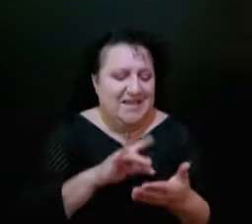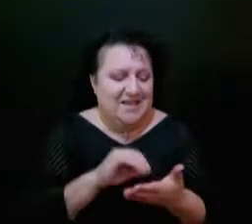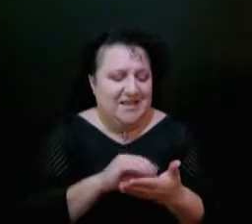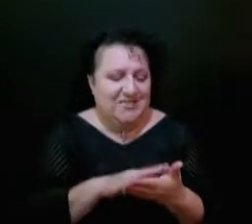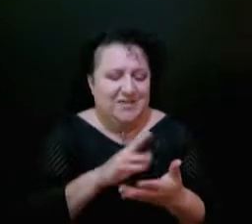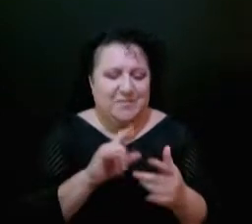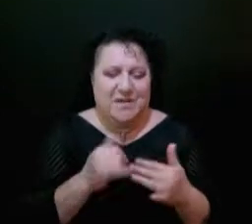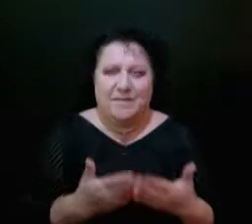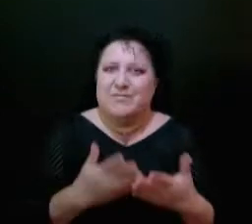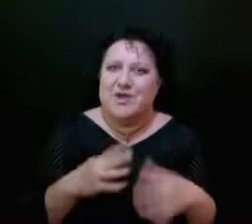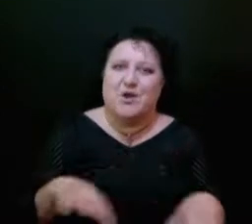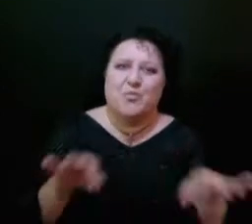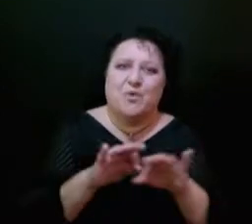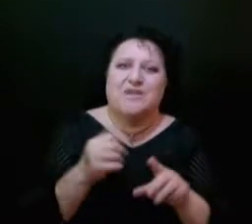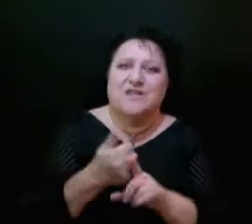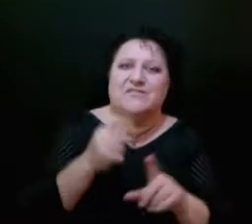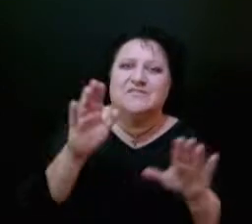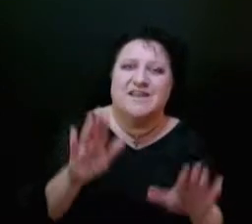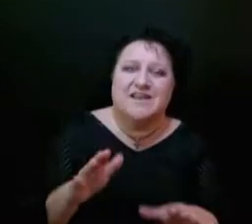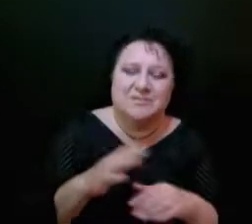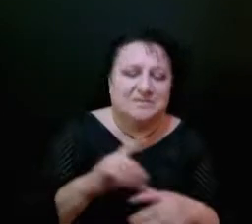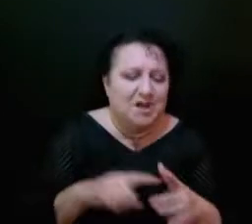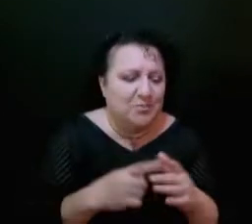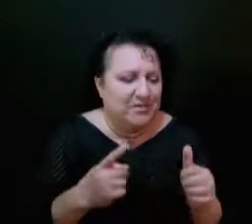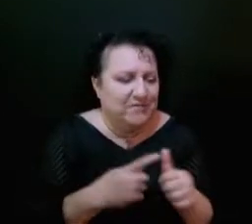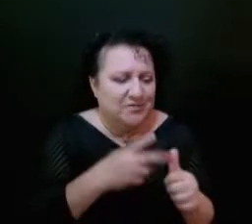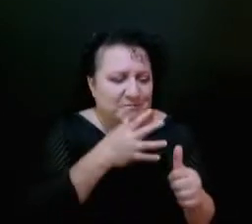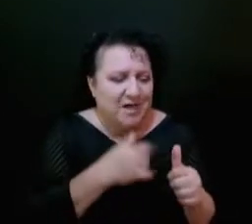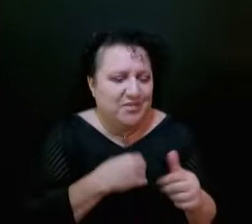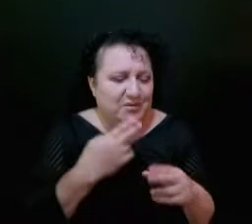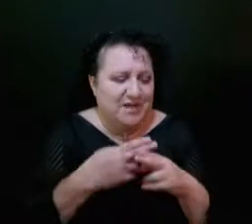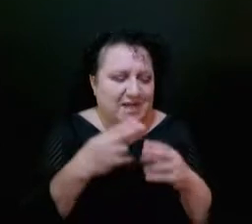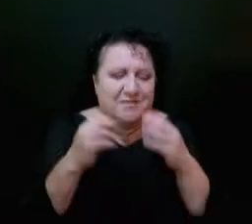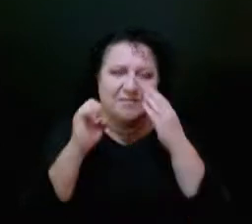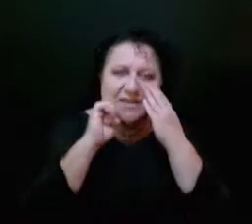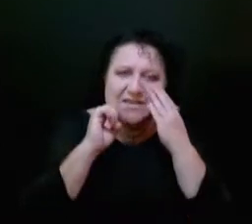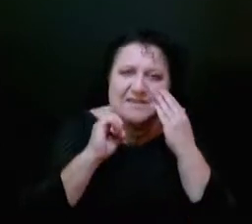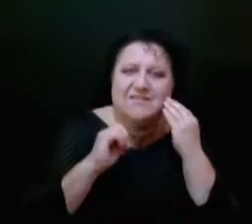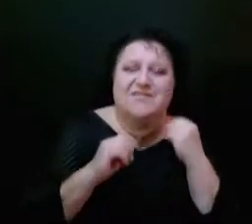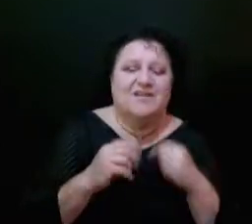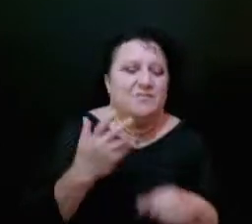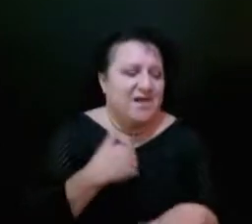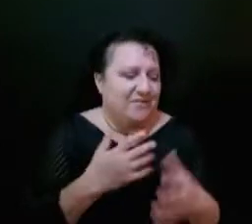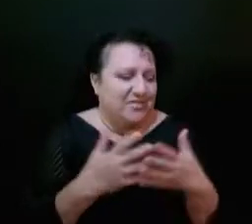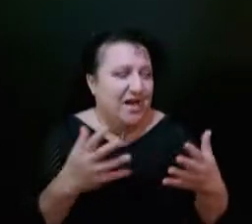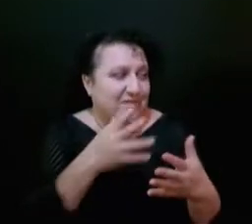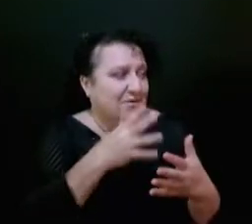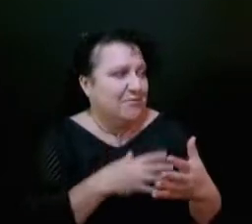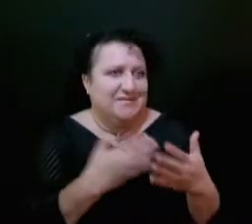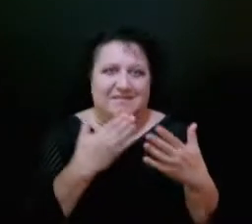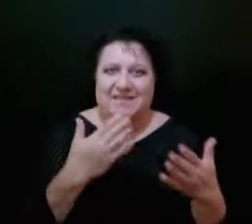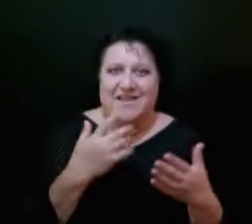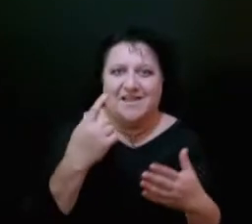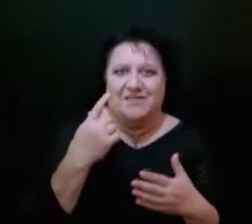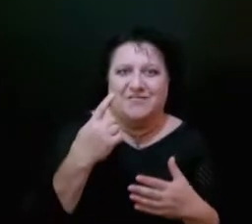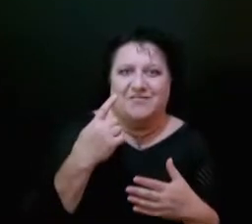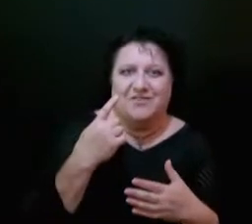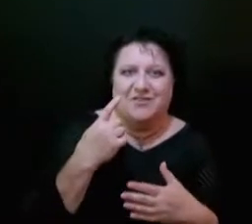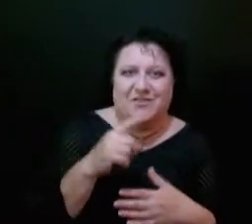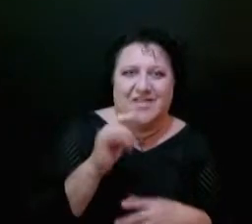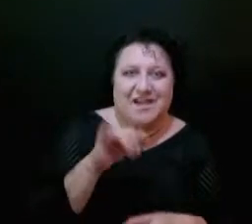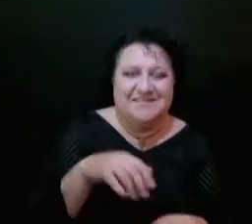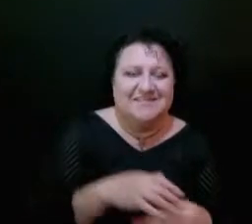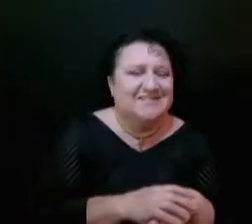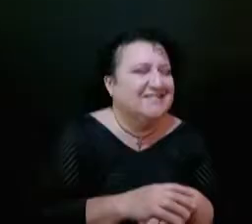Sunday. We can start with the first mother named Eve. We have a lot to thank her for, don't we, women? We have a lot to thank her for, and we